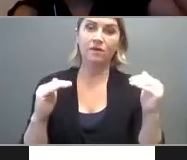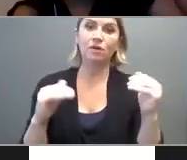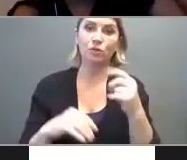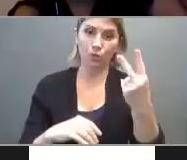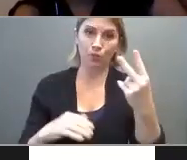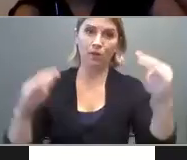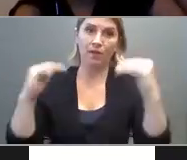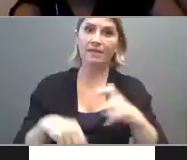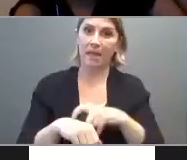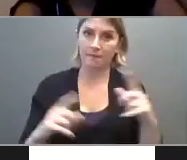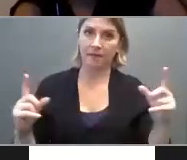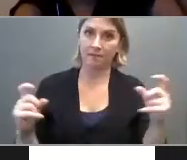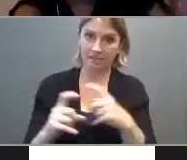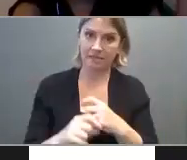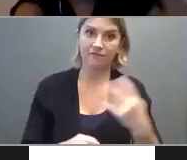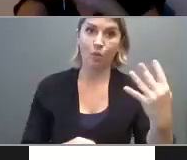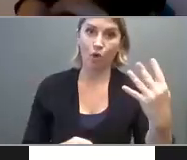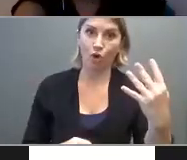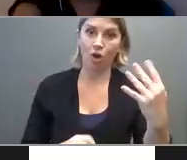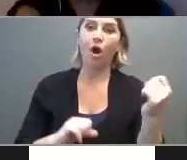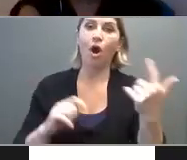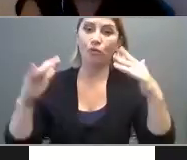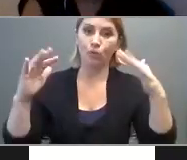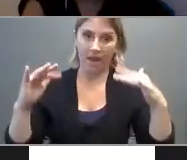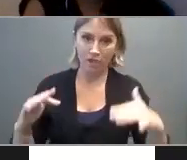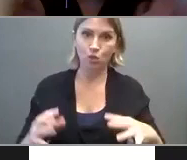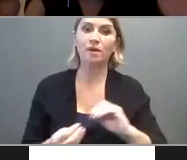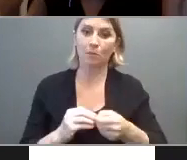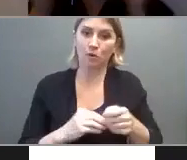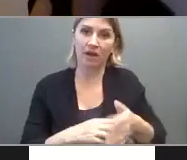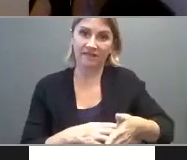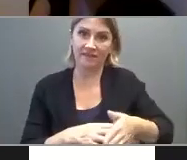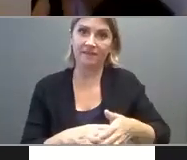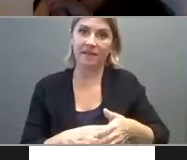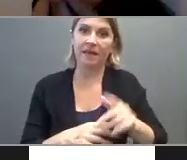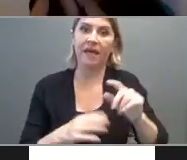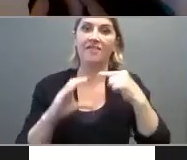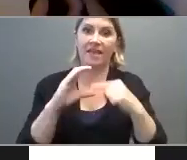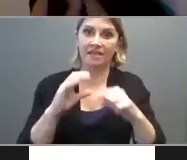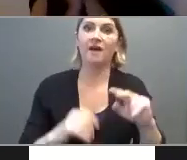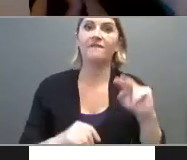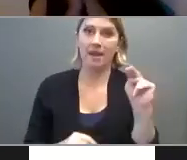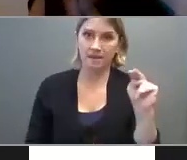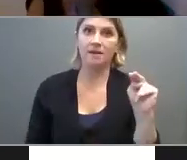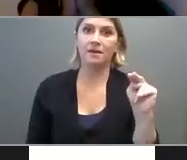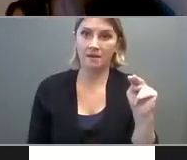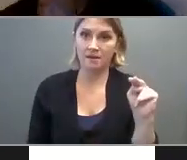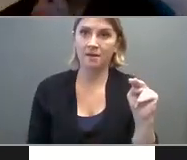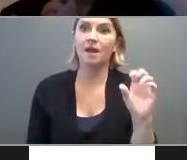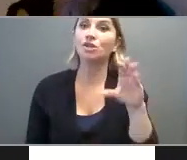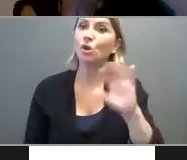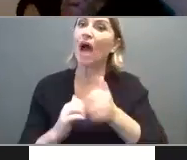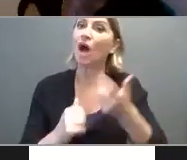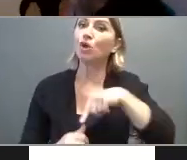level, we have a time complexity of 4. All the way to the number of leaves, we have theta of n. Now, how do